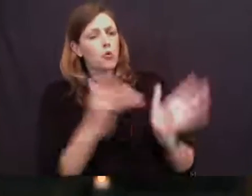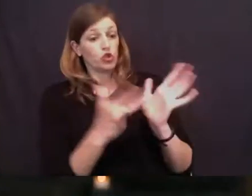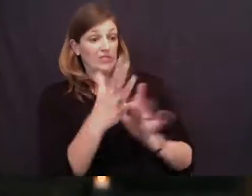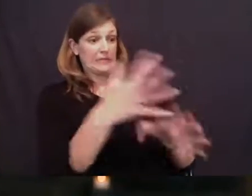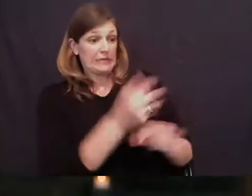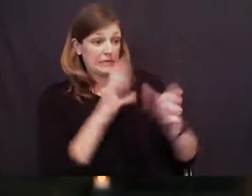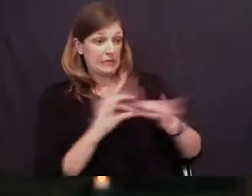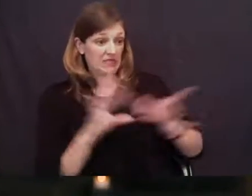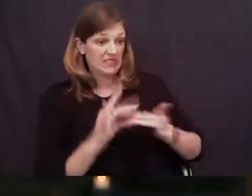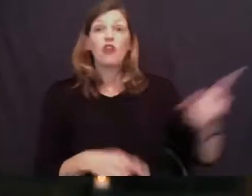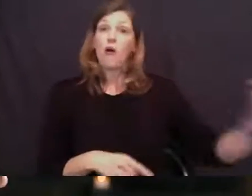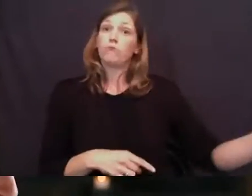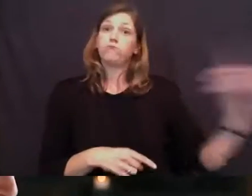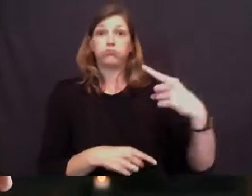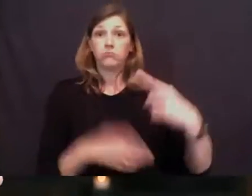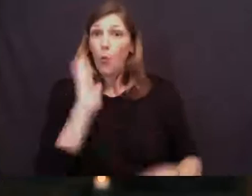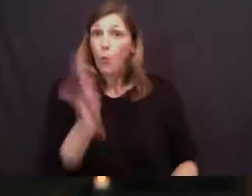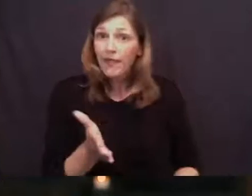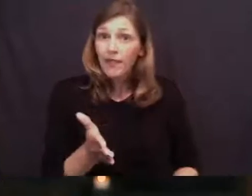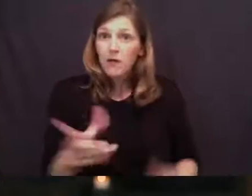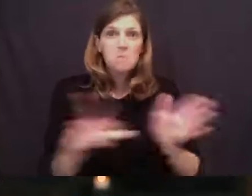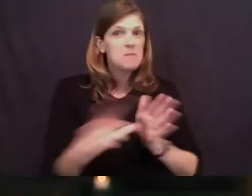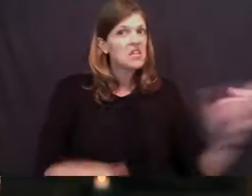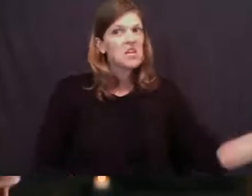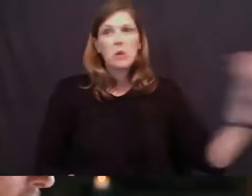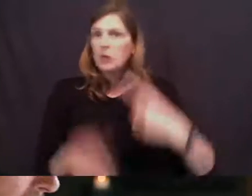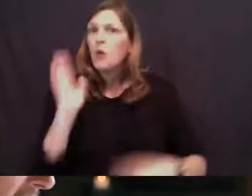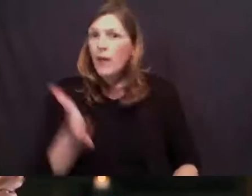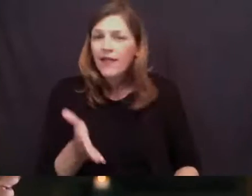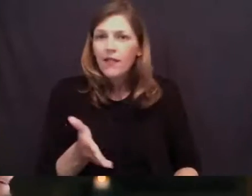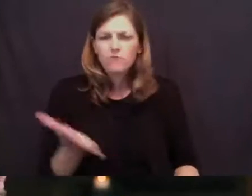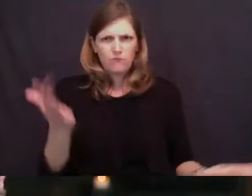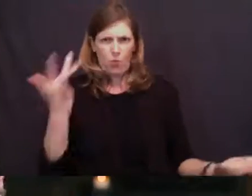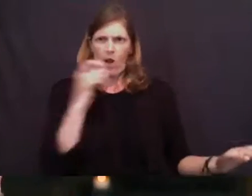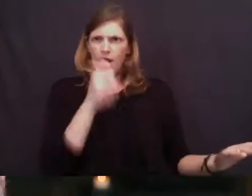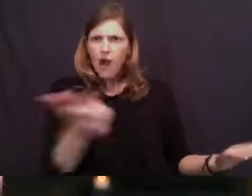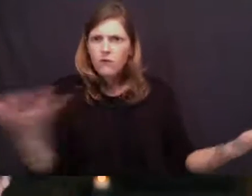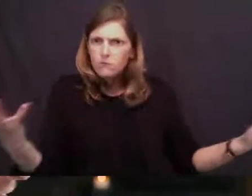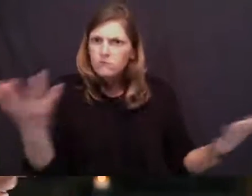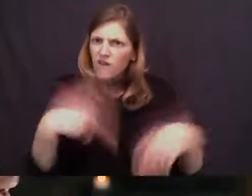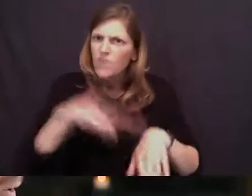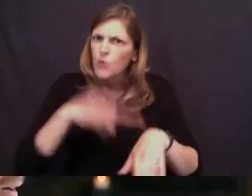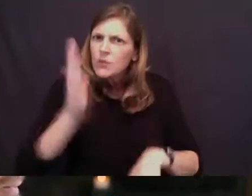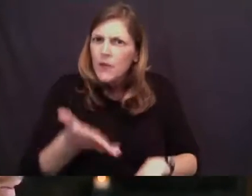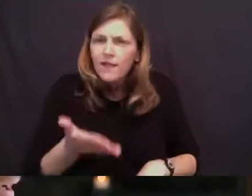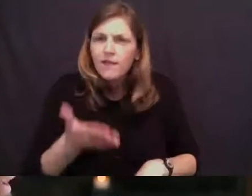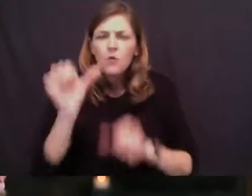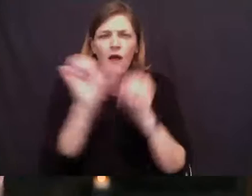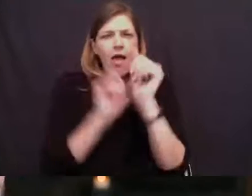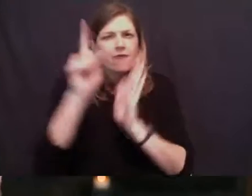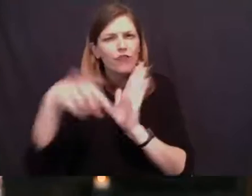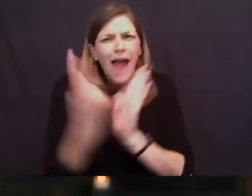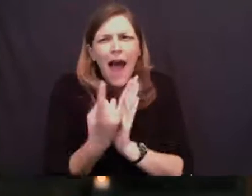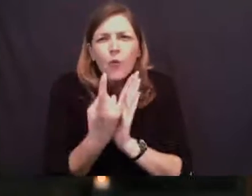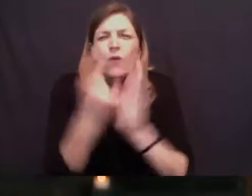that he would immediately come, that he would immediately get there. Why wouldn't he? Every passing hour, you